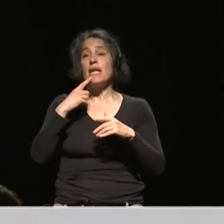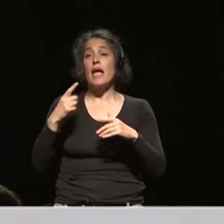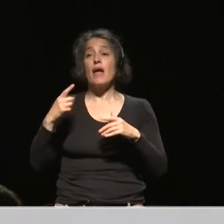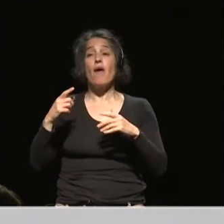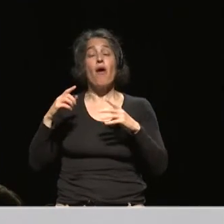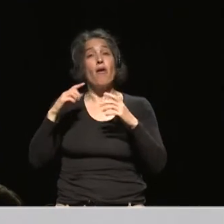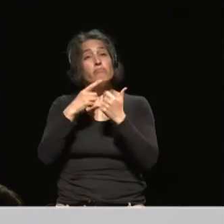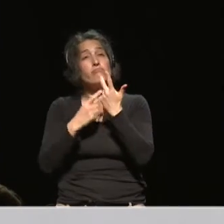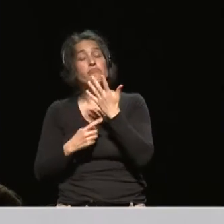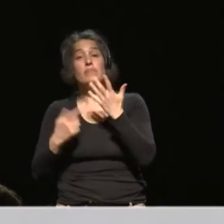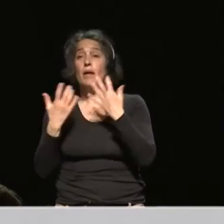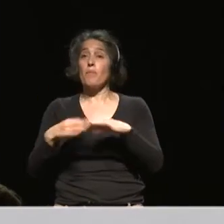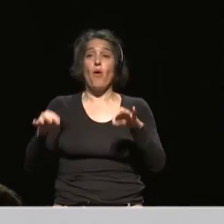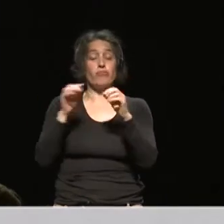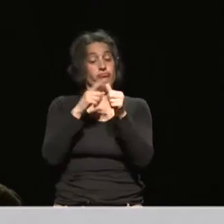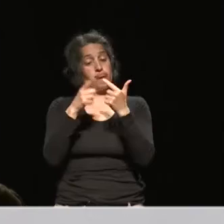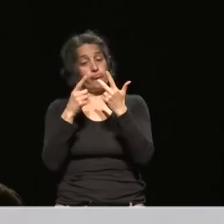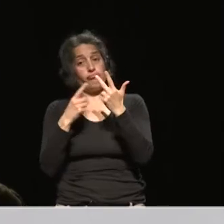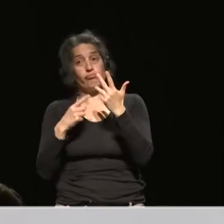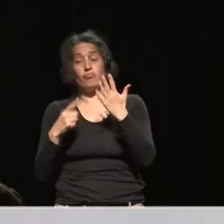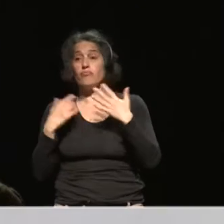important things. For example,